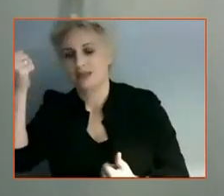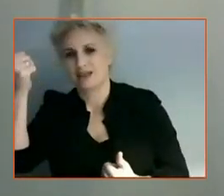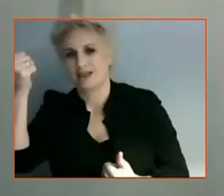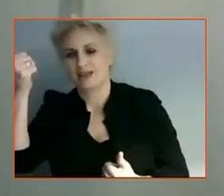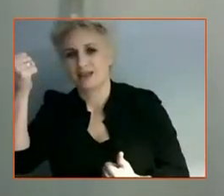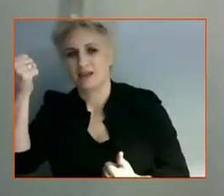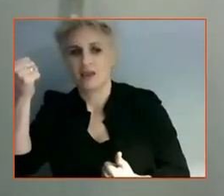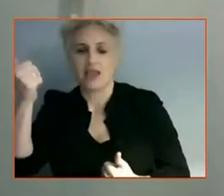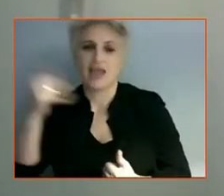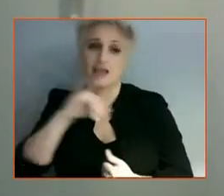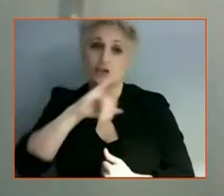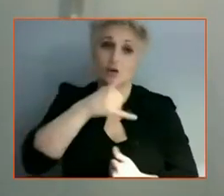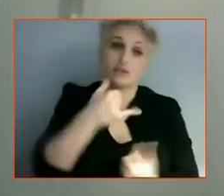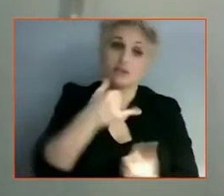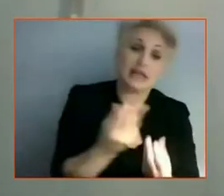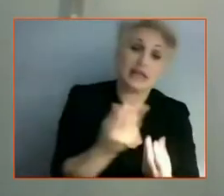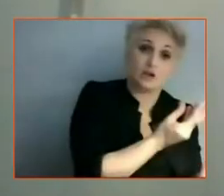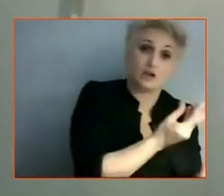actually. I think